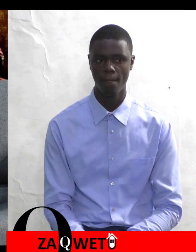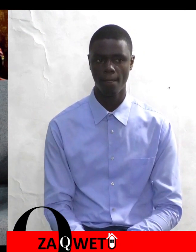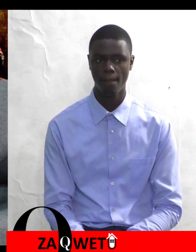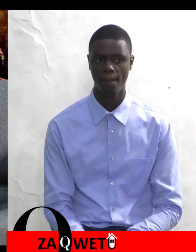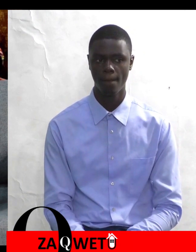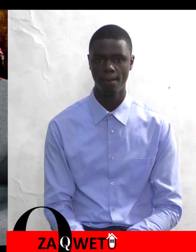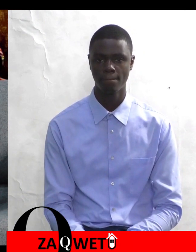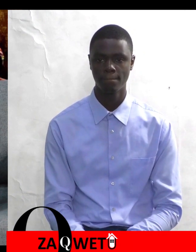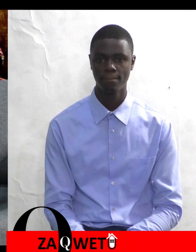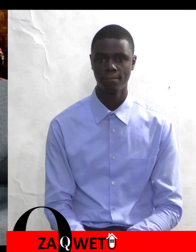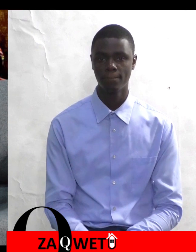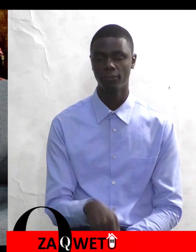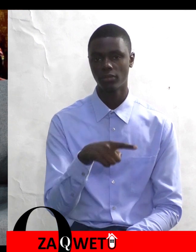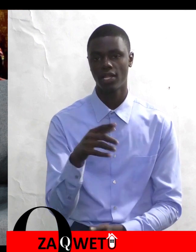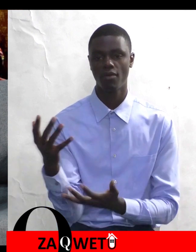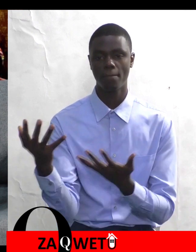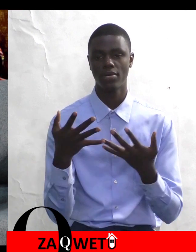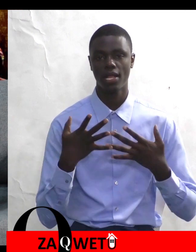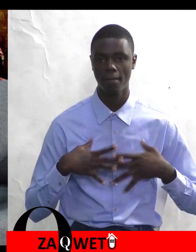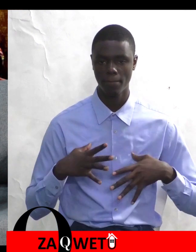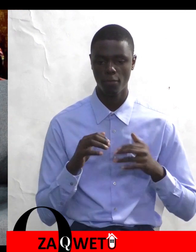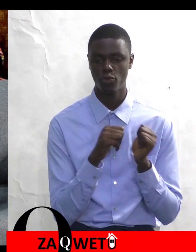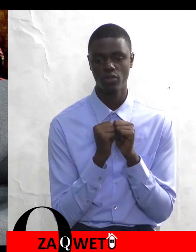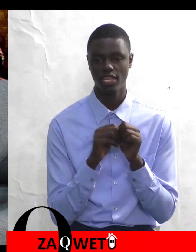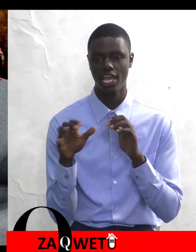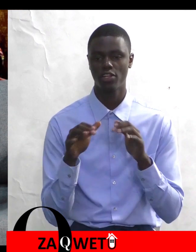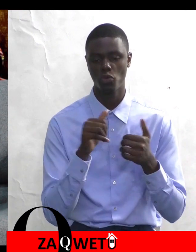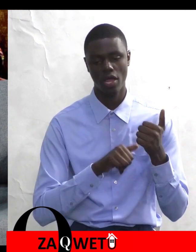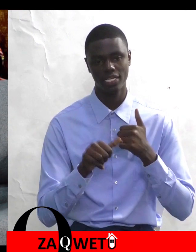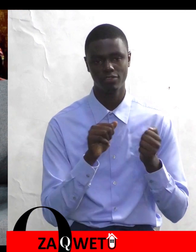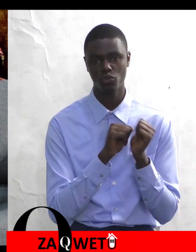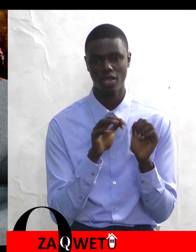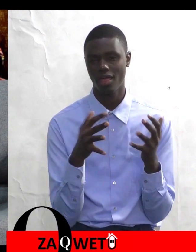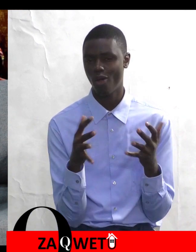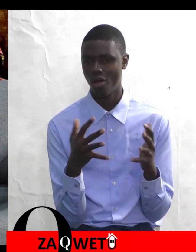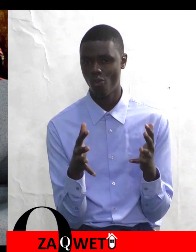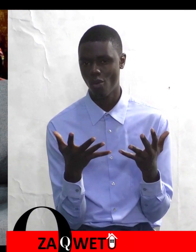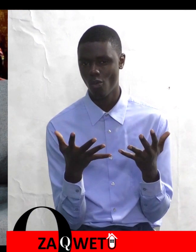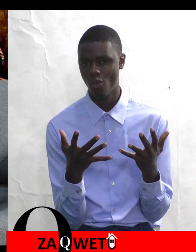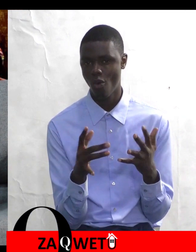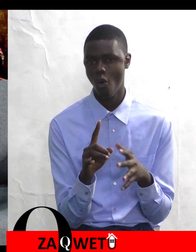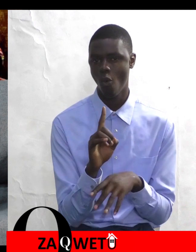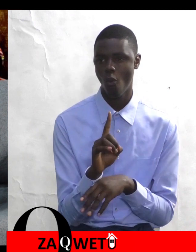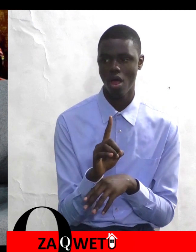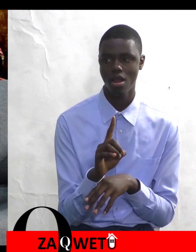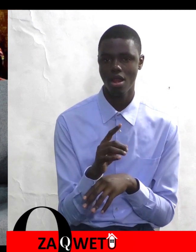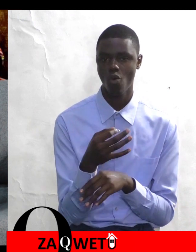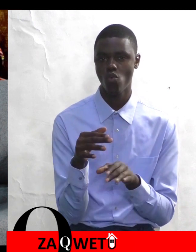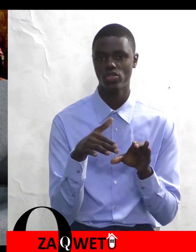do you come and just bring these people together and conduct these activities together